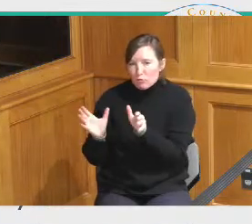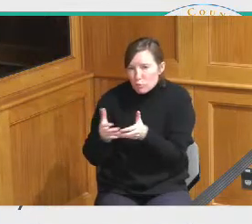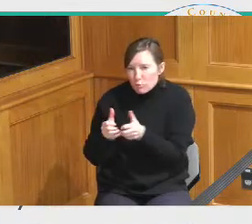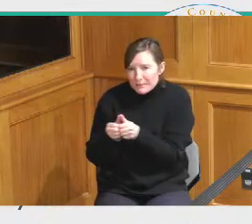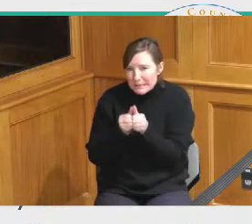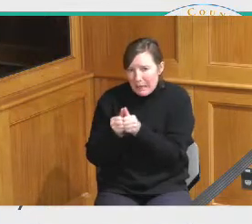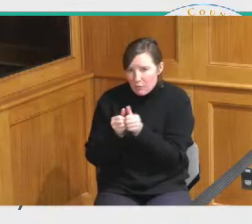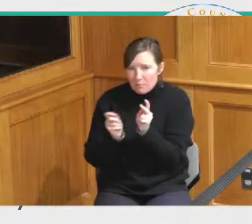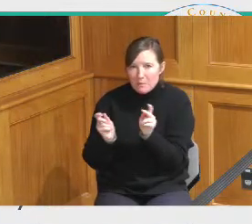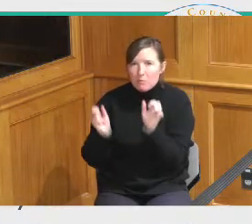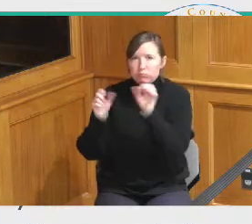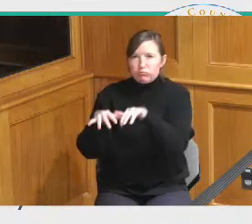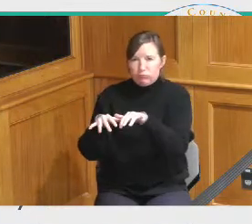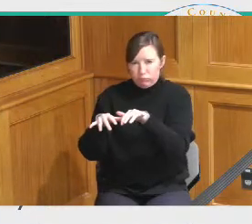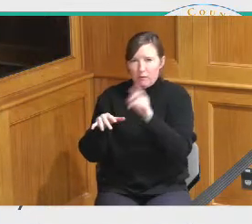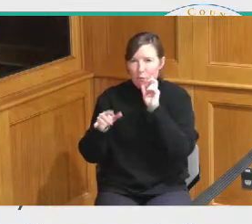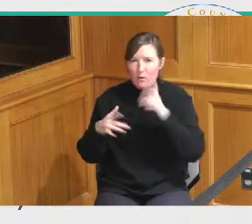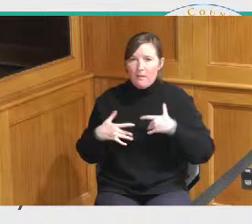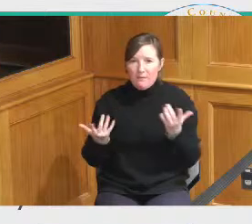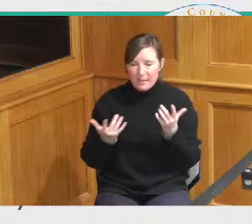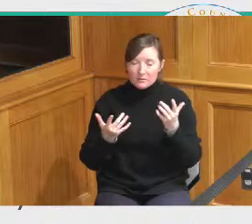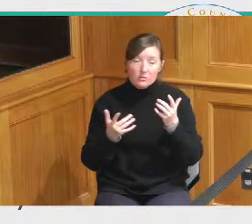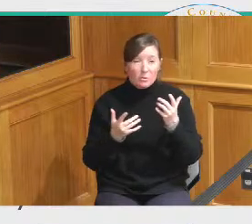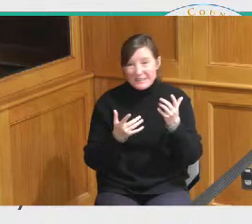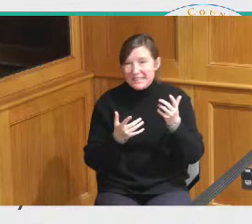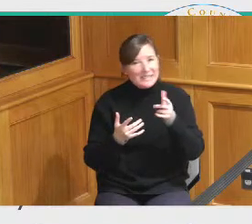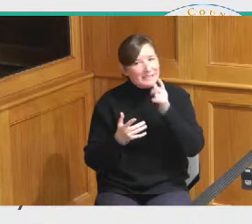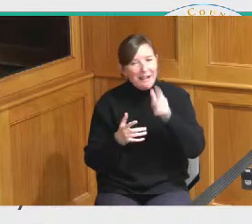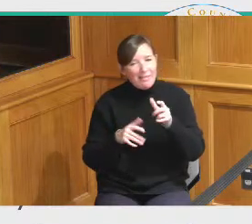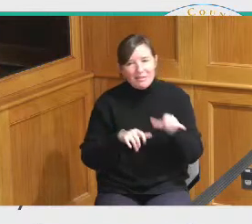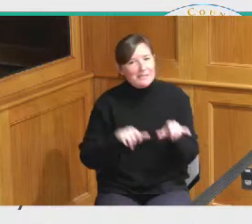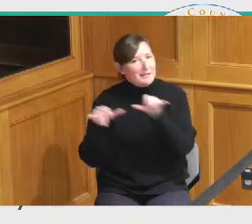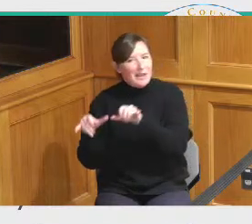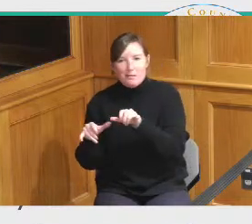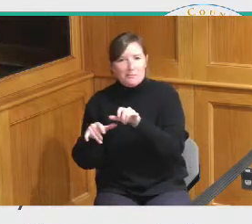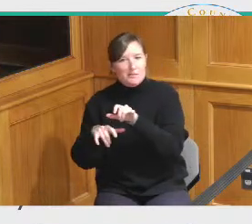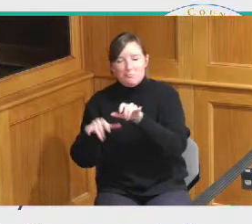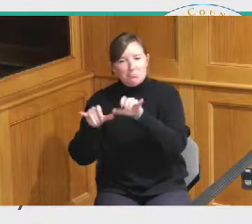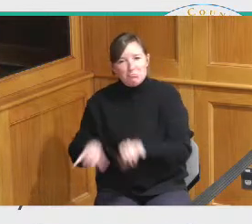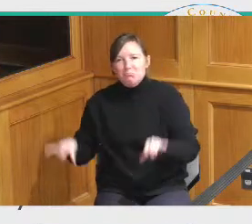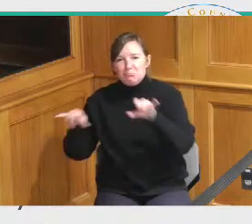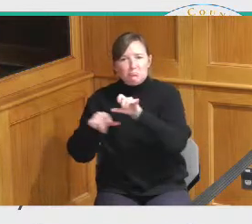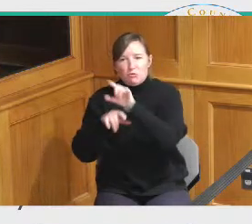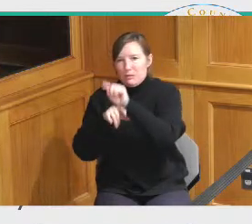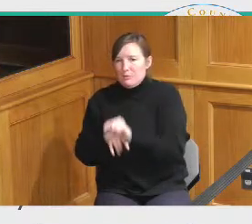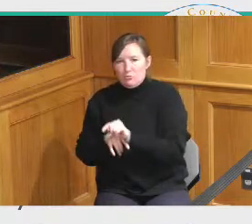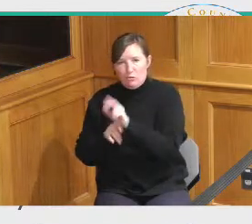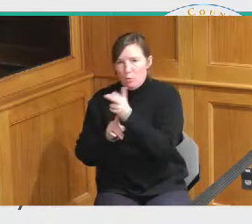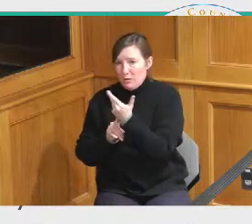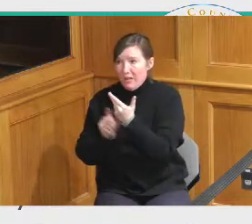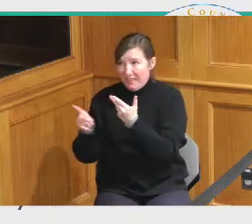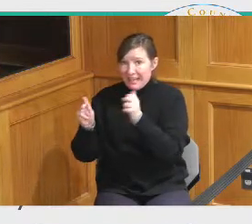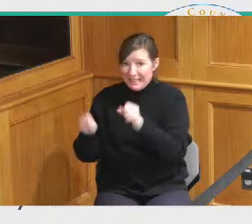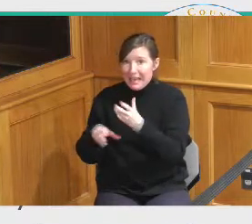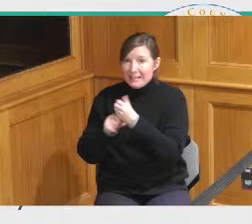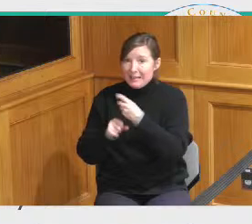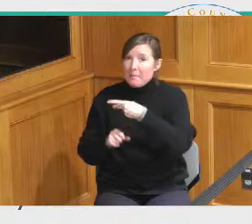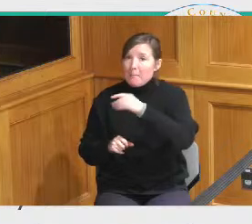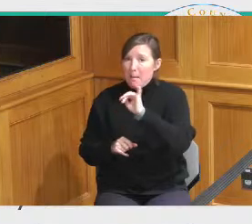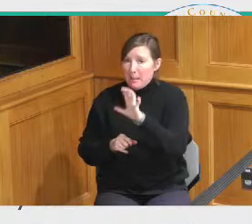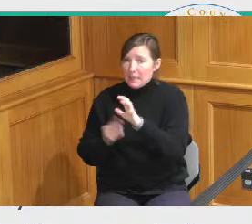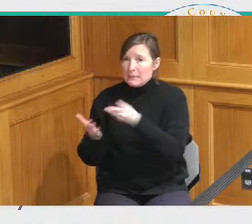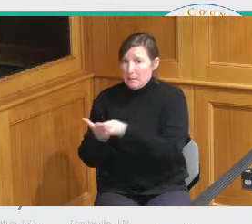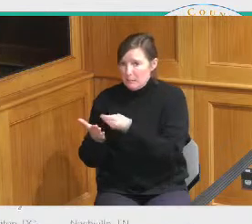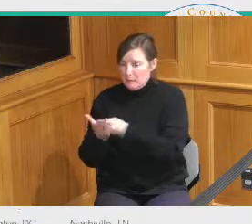convention hotel that isn't typically in a traditional hotel that necessitates that public subsidy. In our case, estimated